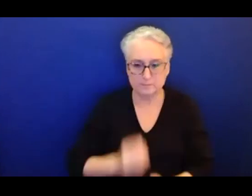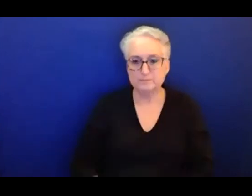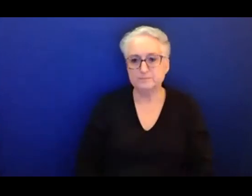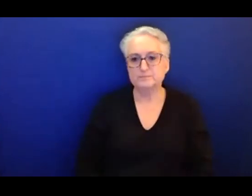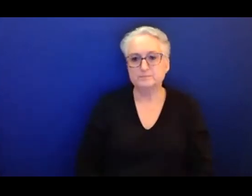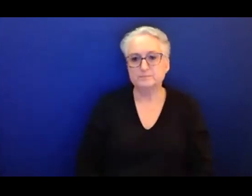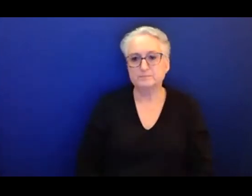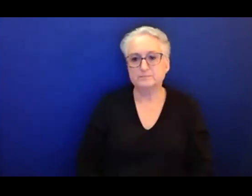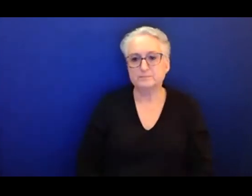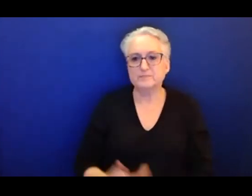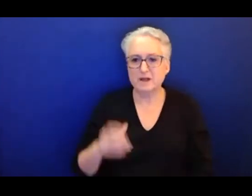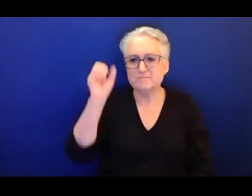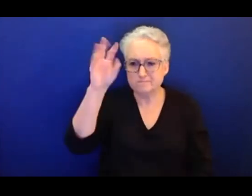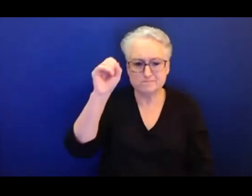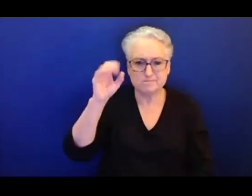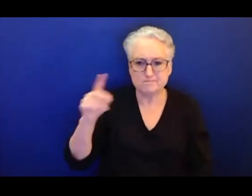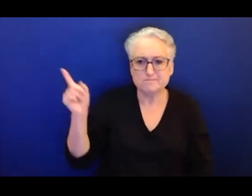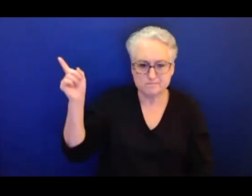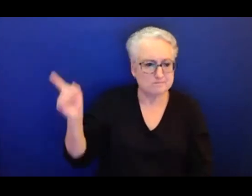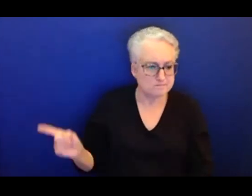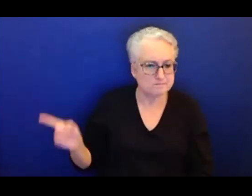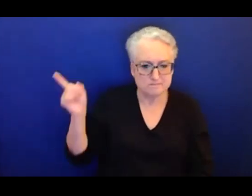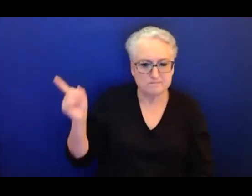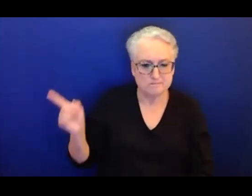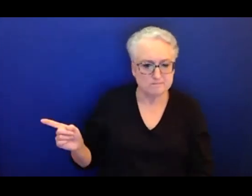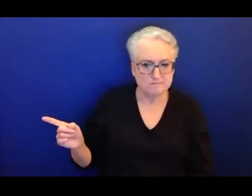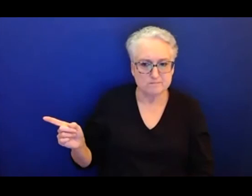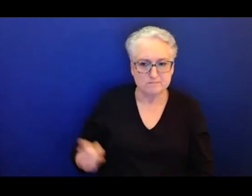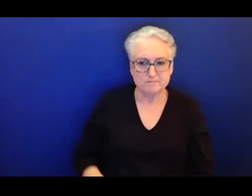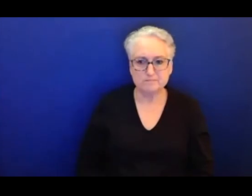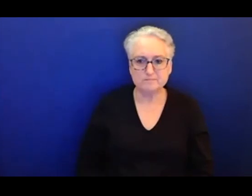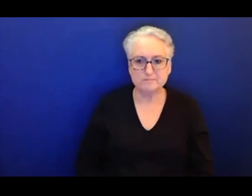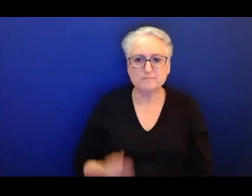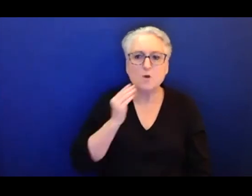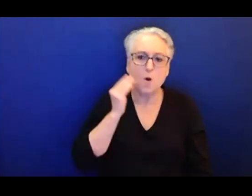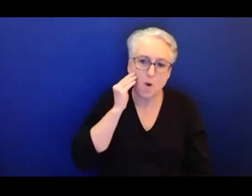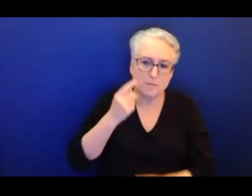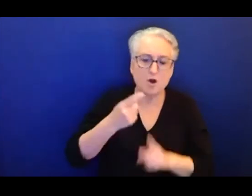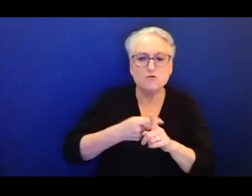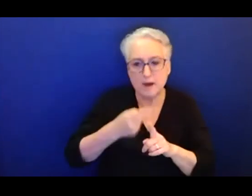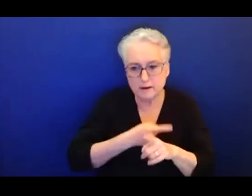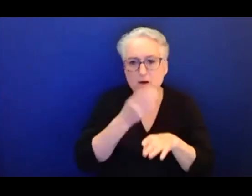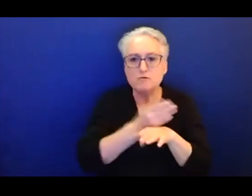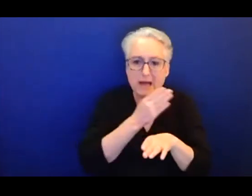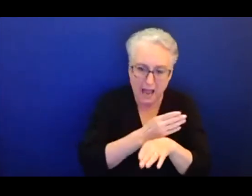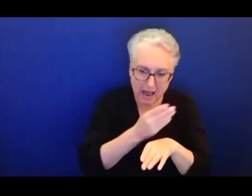construction of homes, ownership or rental, and rehabilitation of homes.